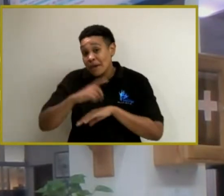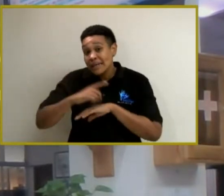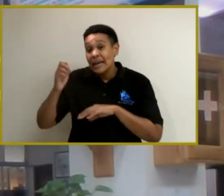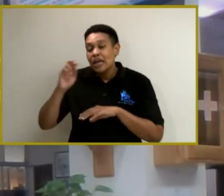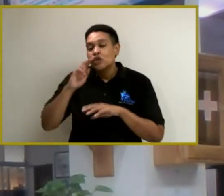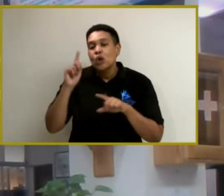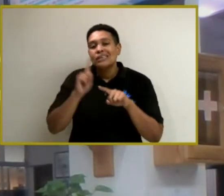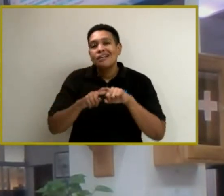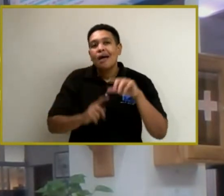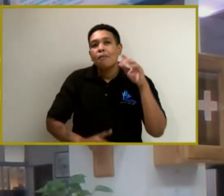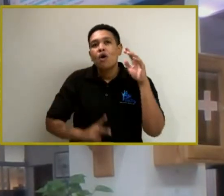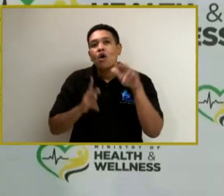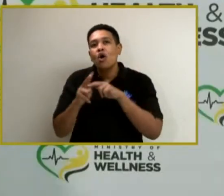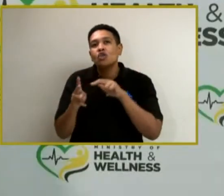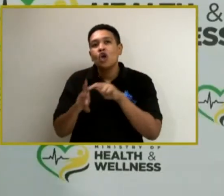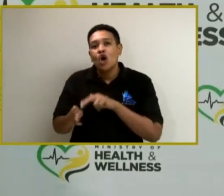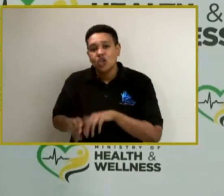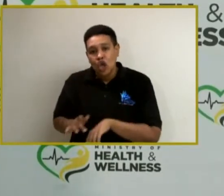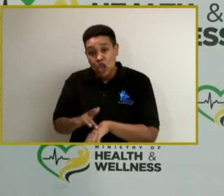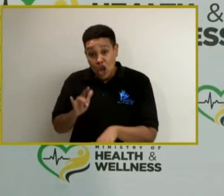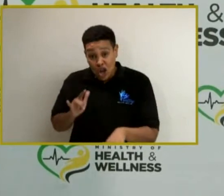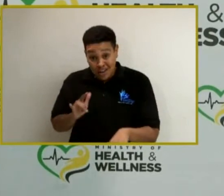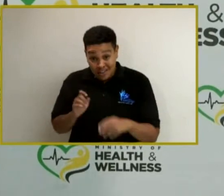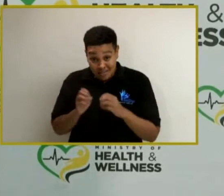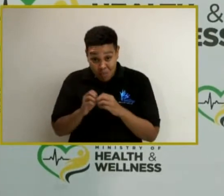at this time?